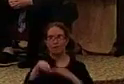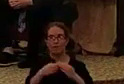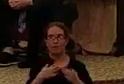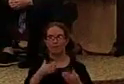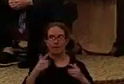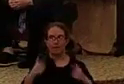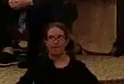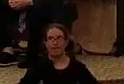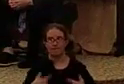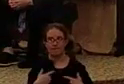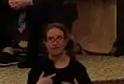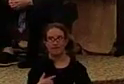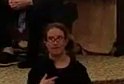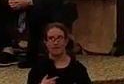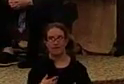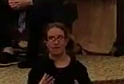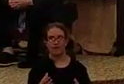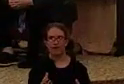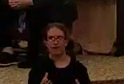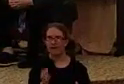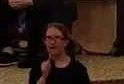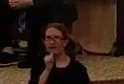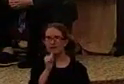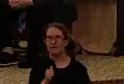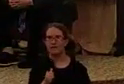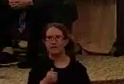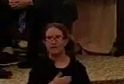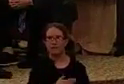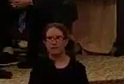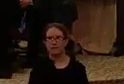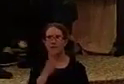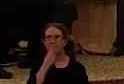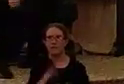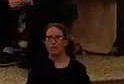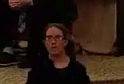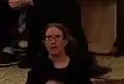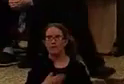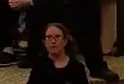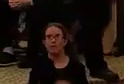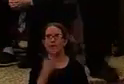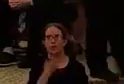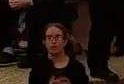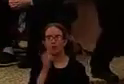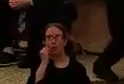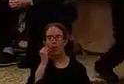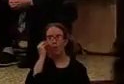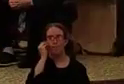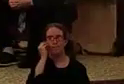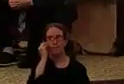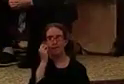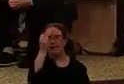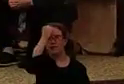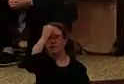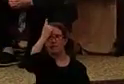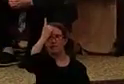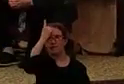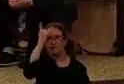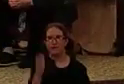life. I wasn't raised in a bad home. I was raised in a good home. Amen. But I